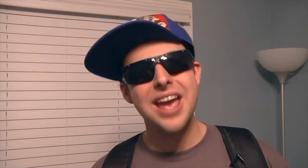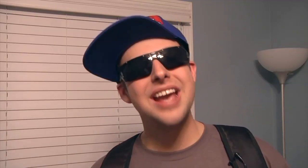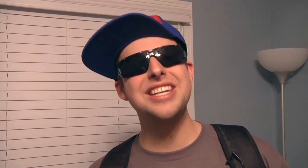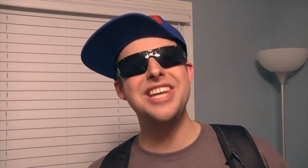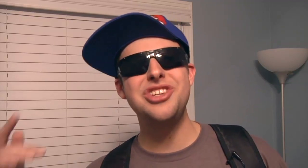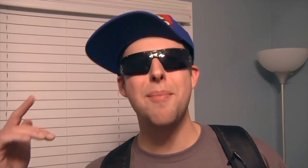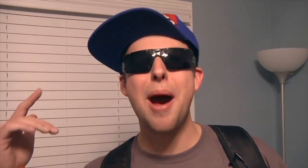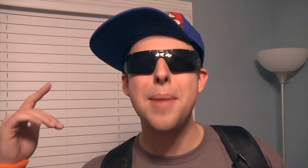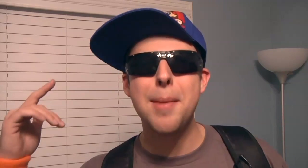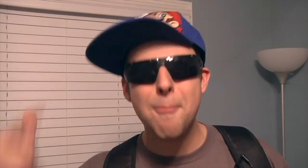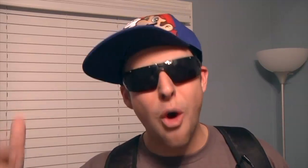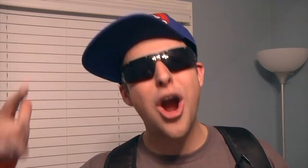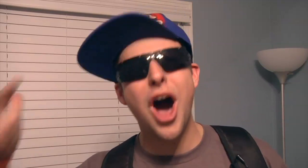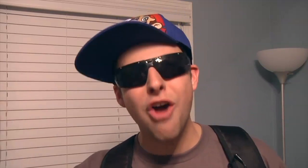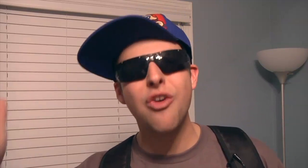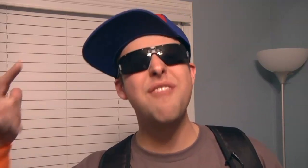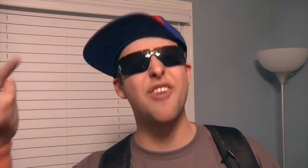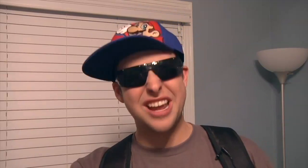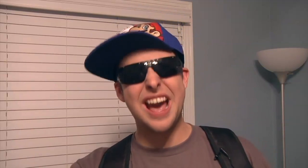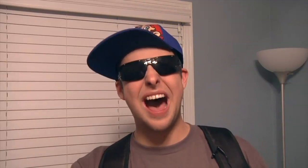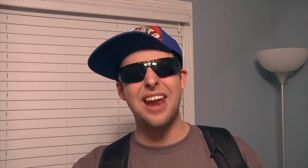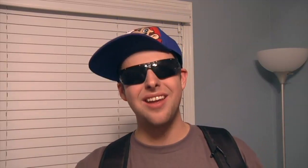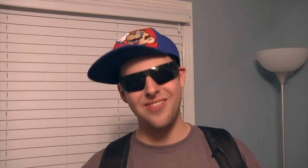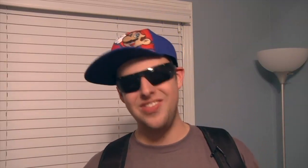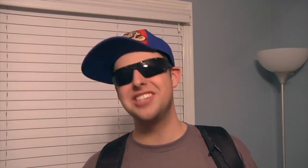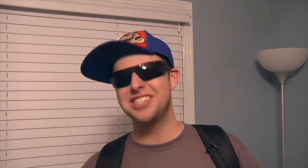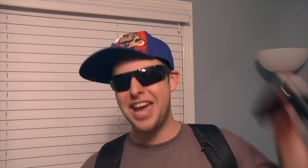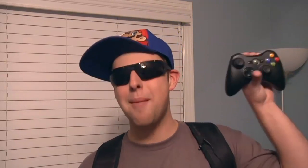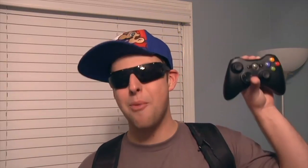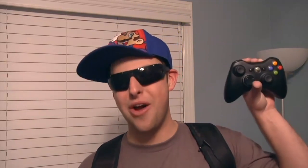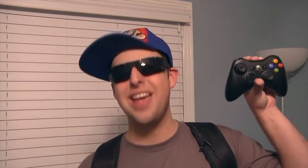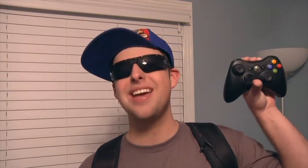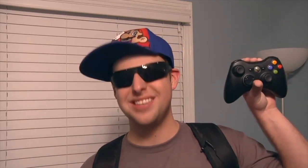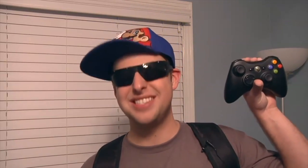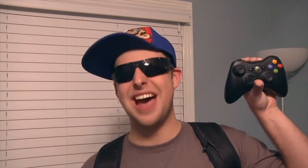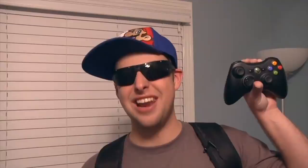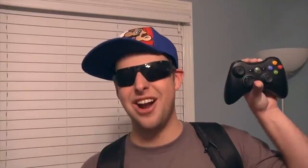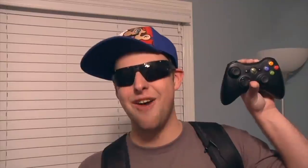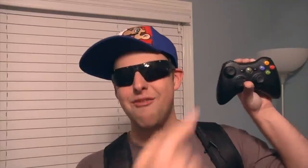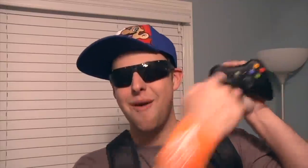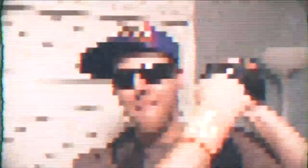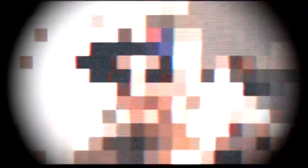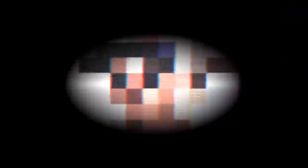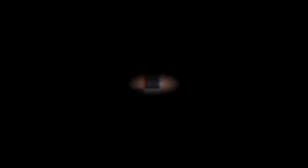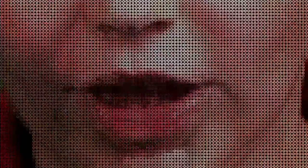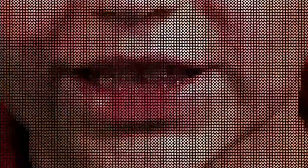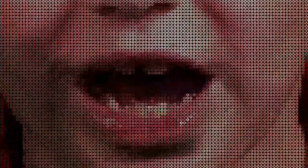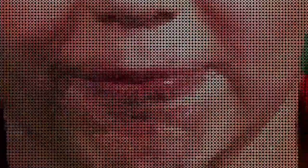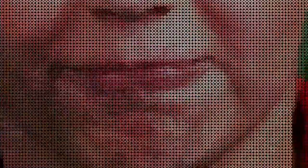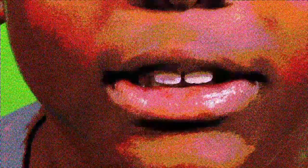hippos can teach you about being more hungry for God. This is Game Boy, signing off.